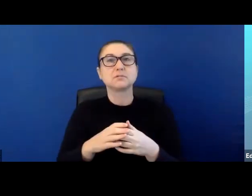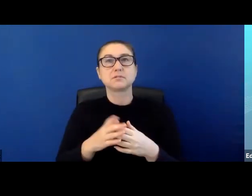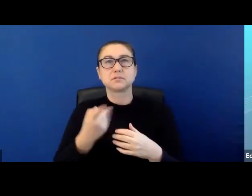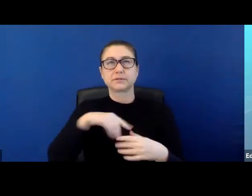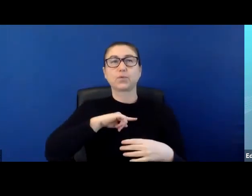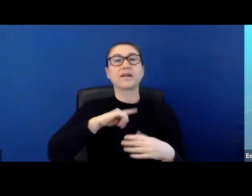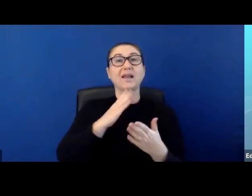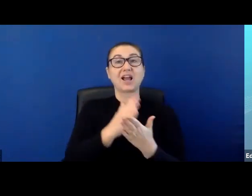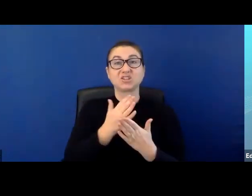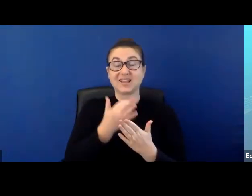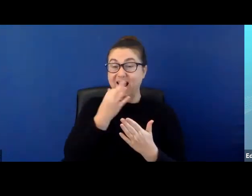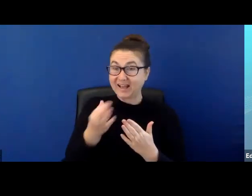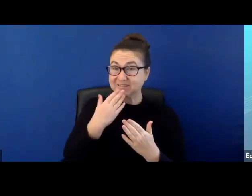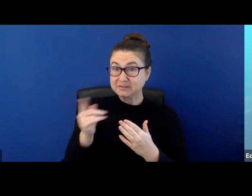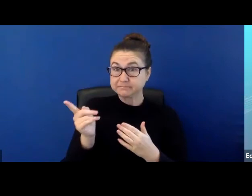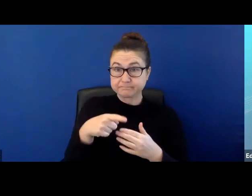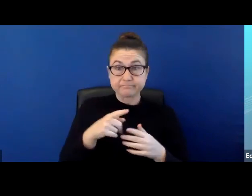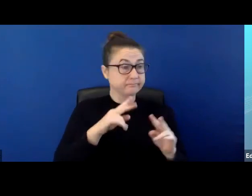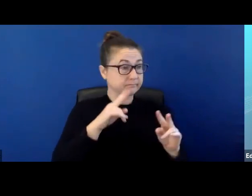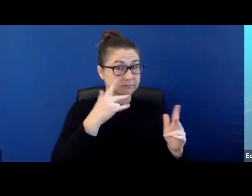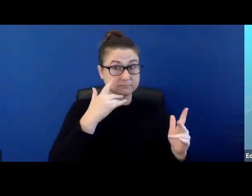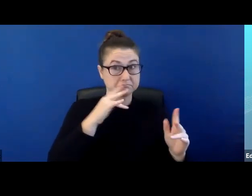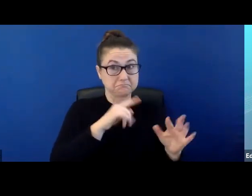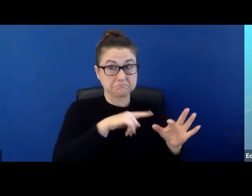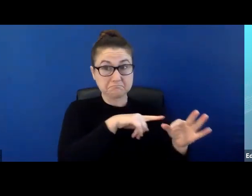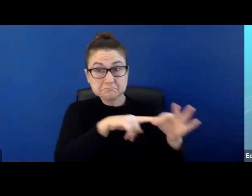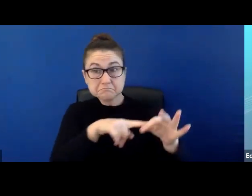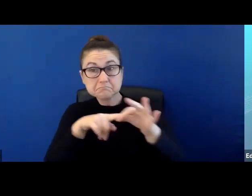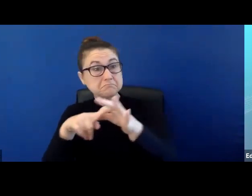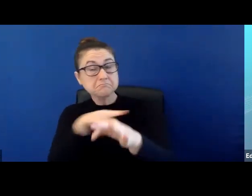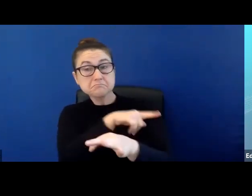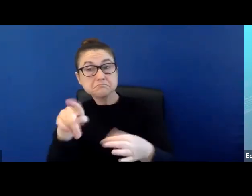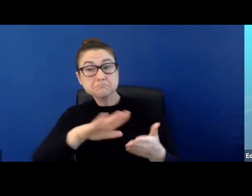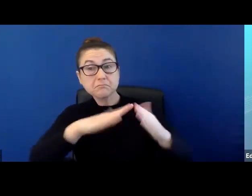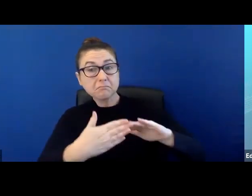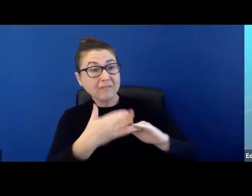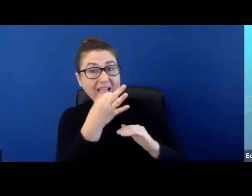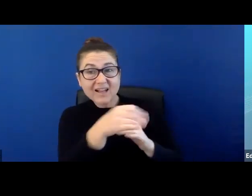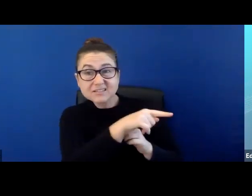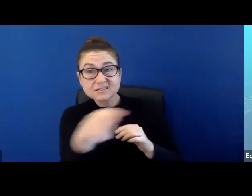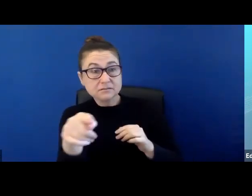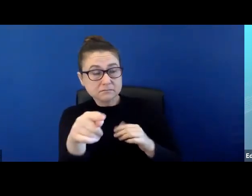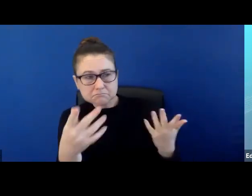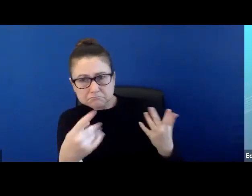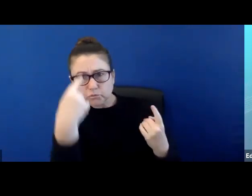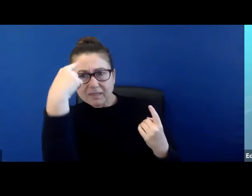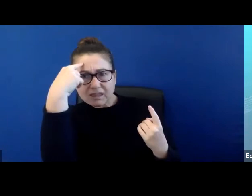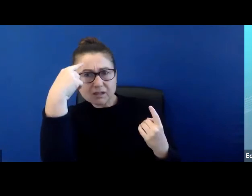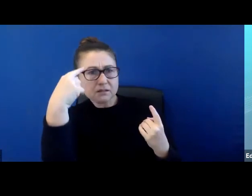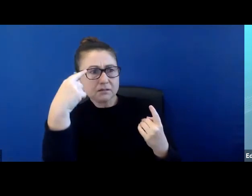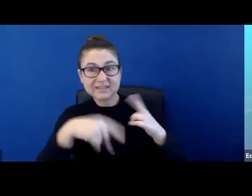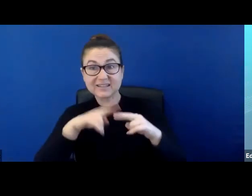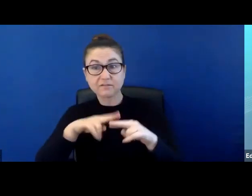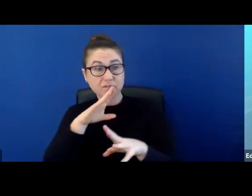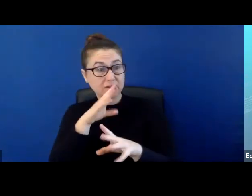what we asked them to do was to find out from the community how important it was that when the